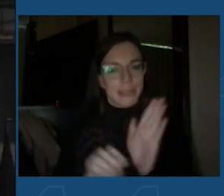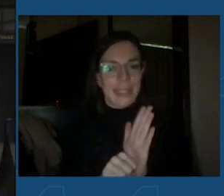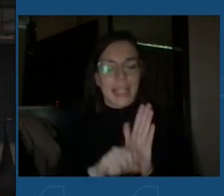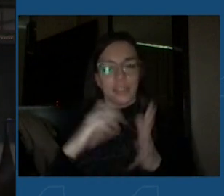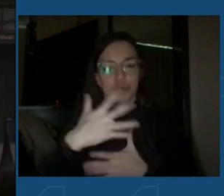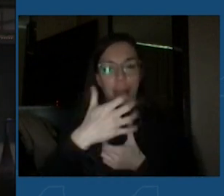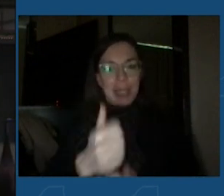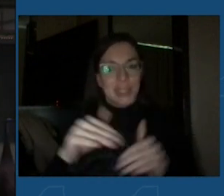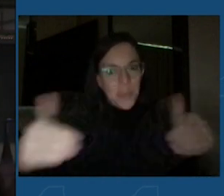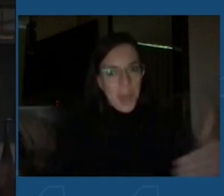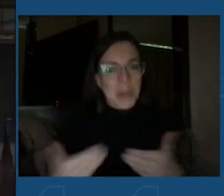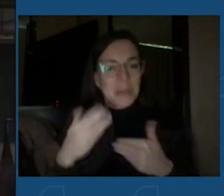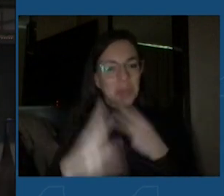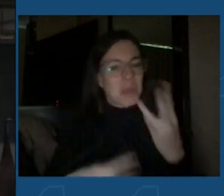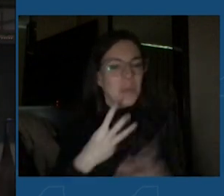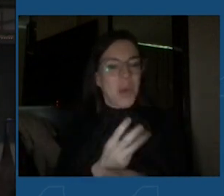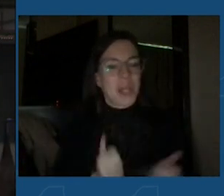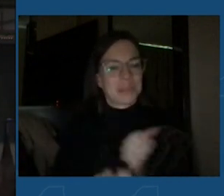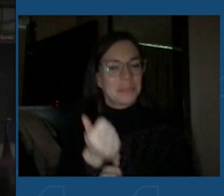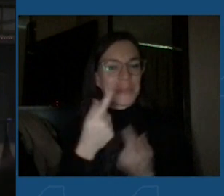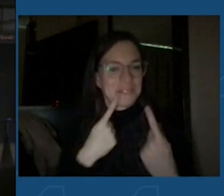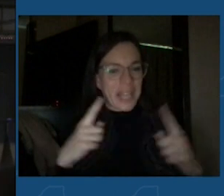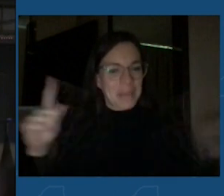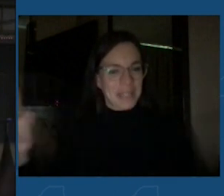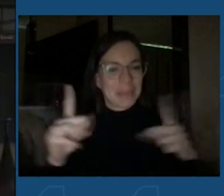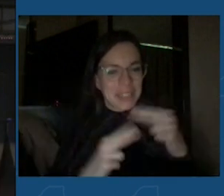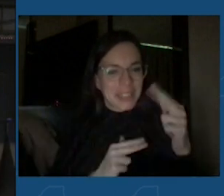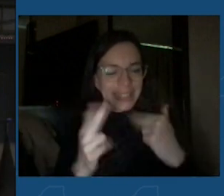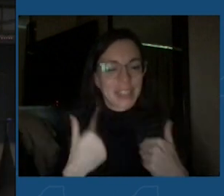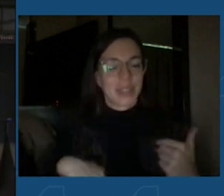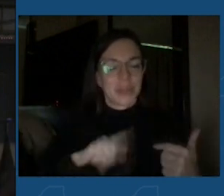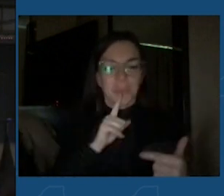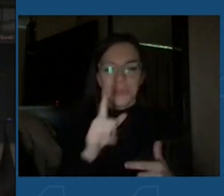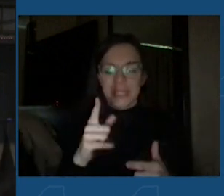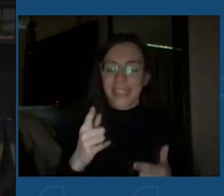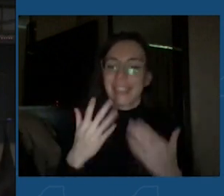building. We're so grateful that our partners, President Bill Clinton,